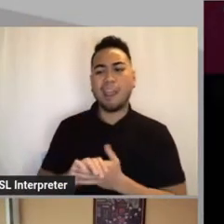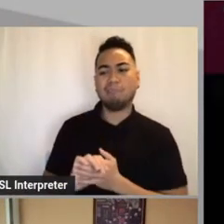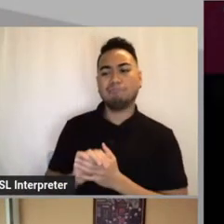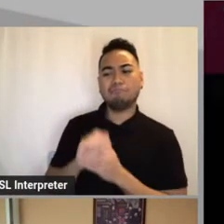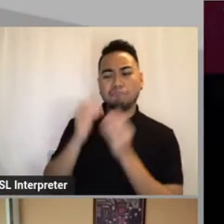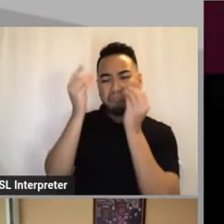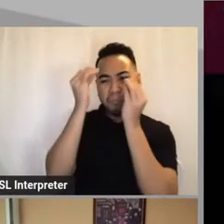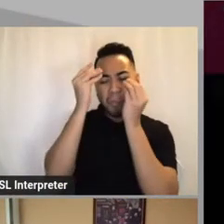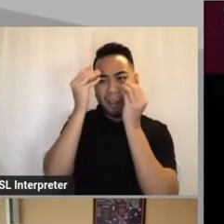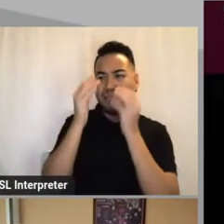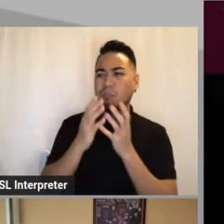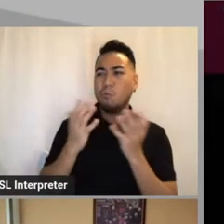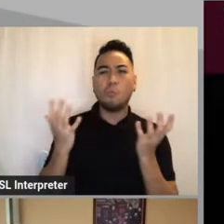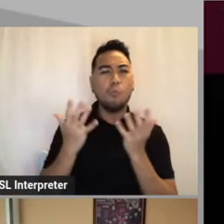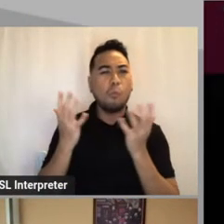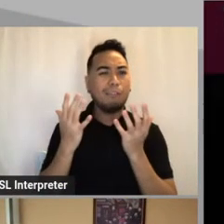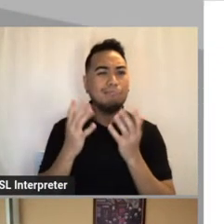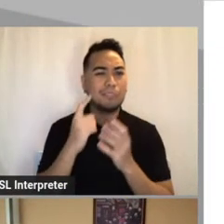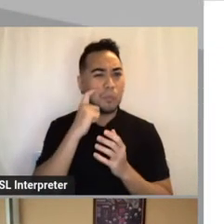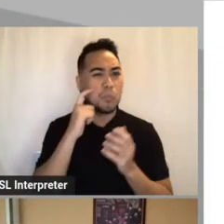be possible.